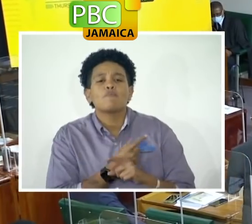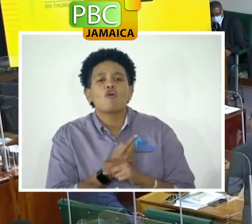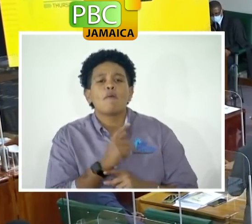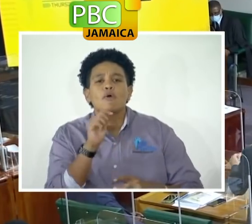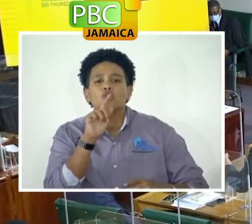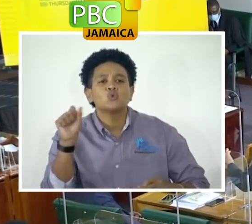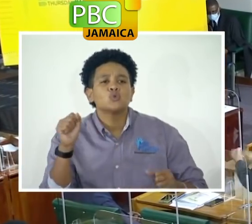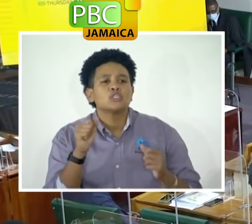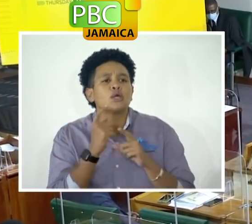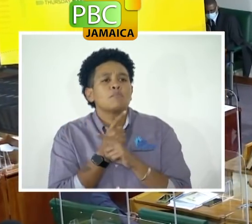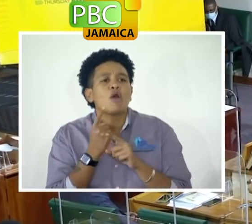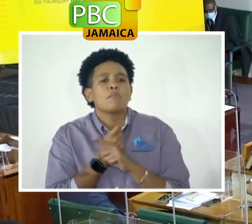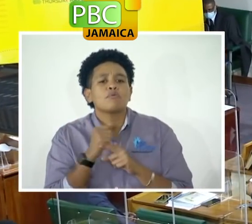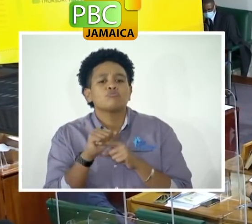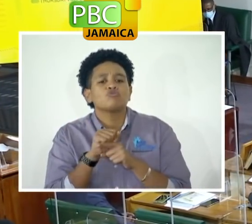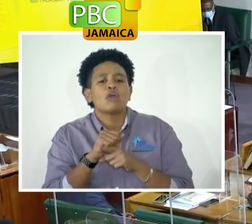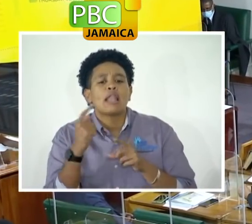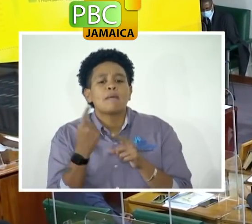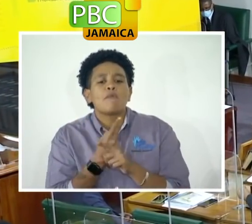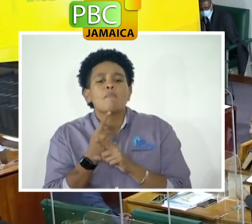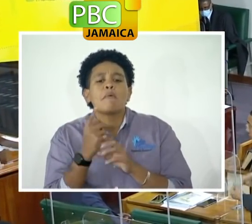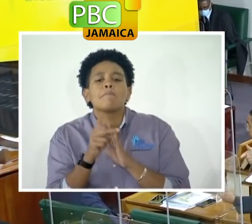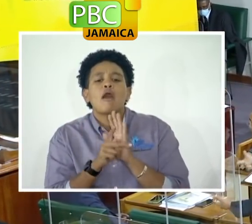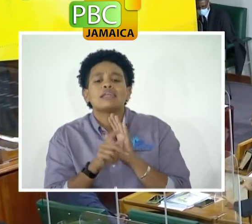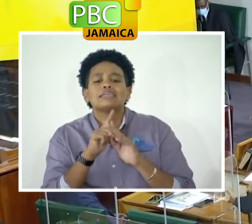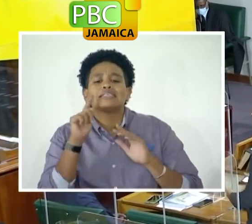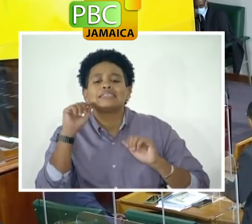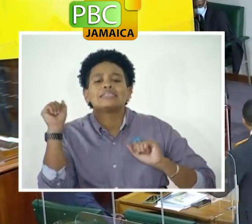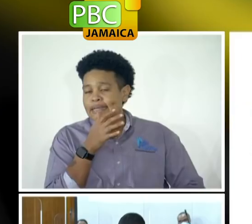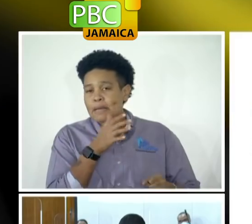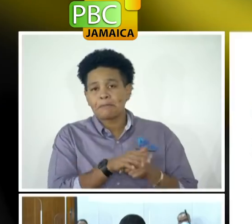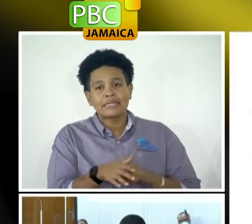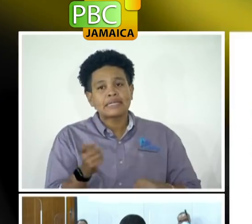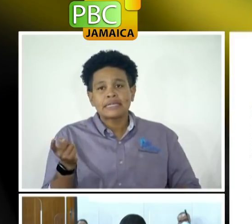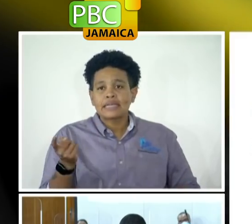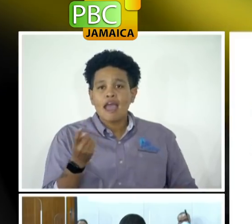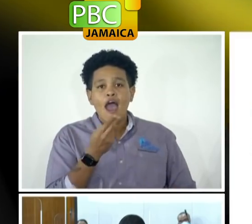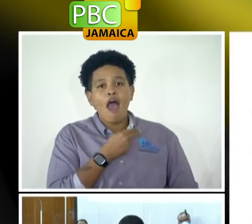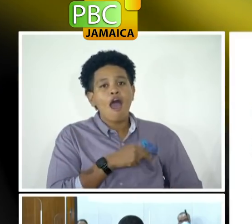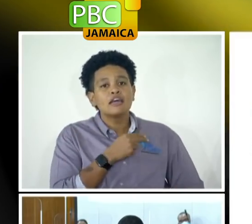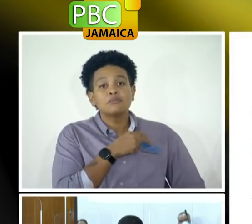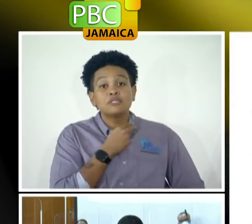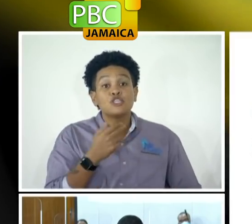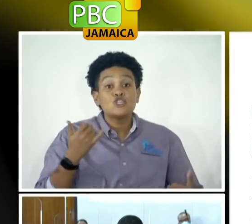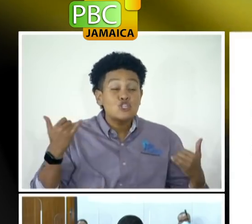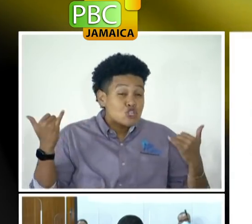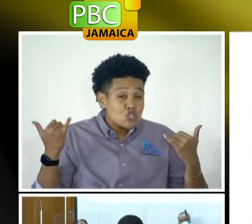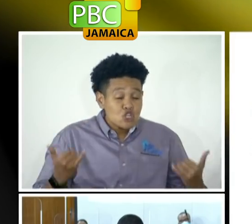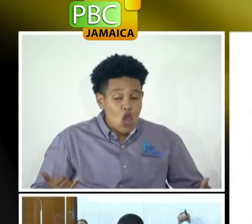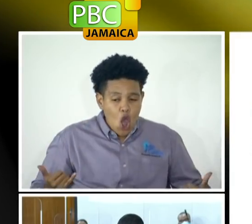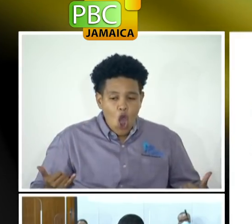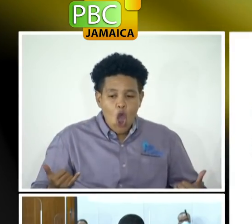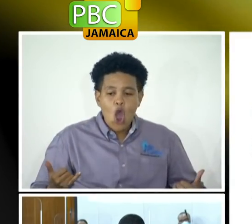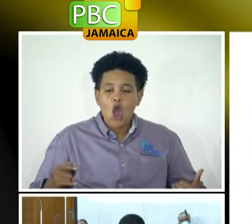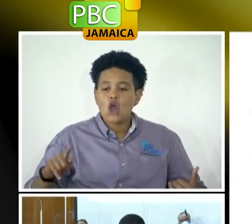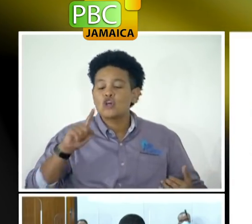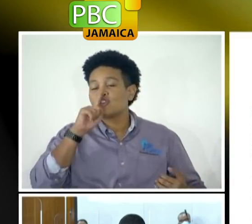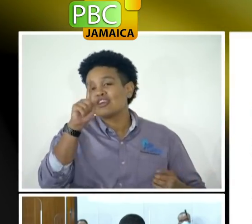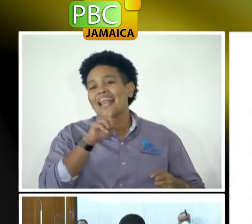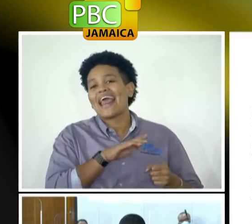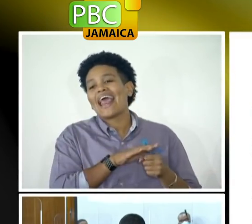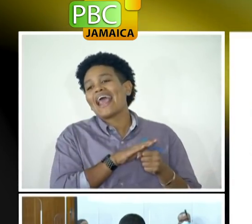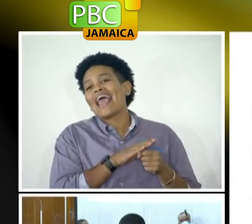Prime Minister Andrew Holness said he would consider lockdown measures if the island's COVID-19 numbers did not taper